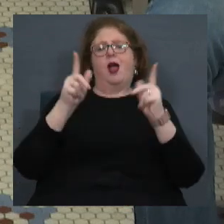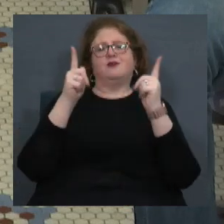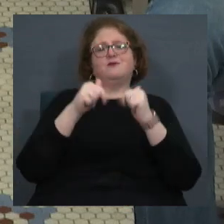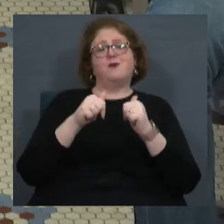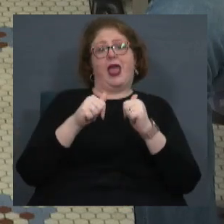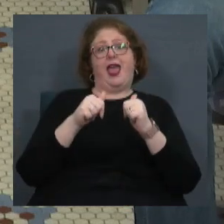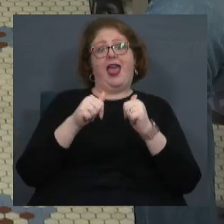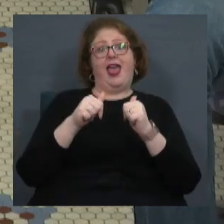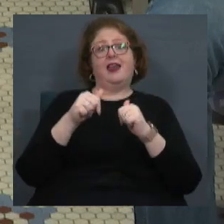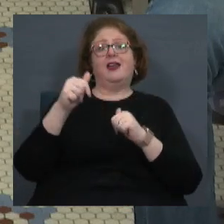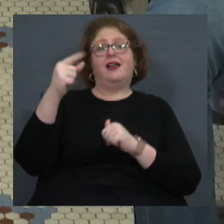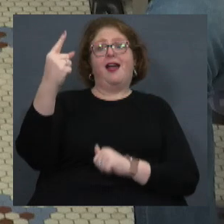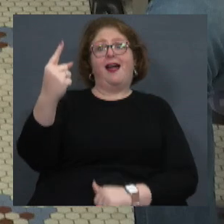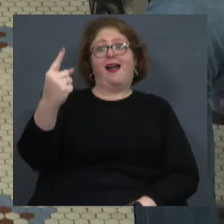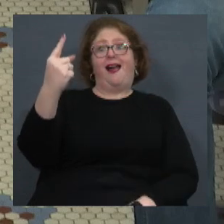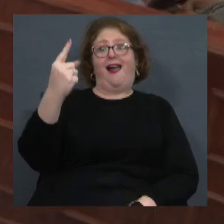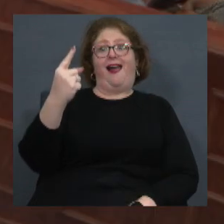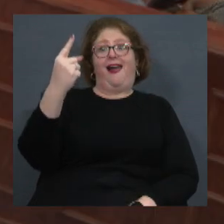So that's why.